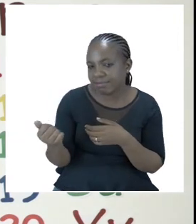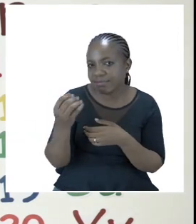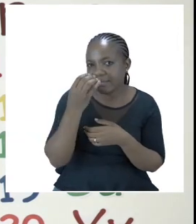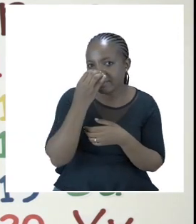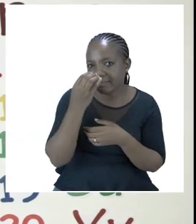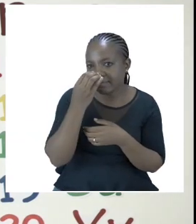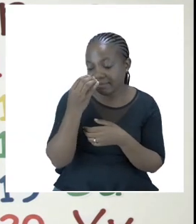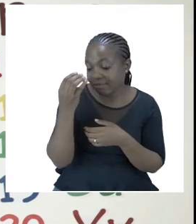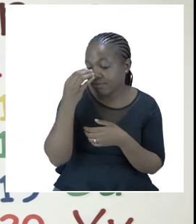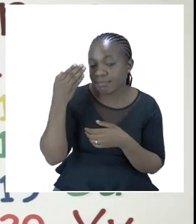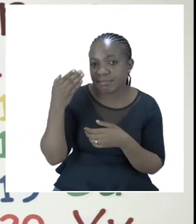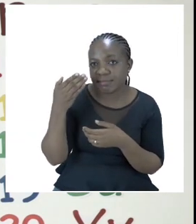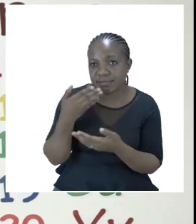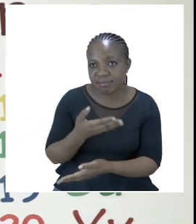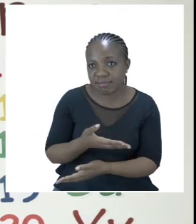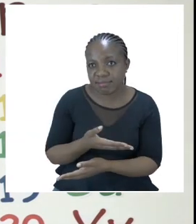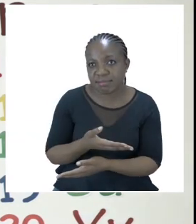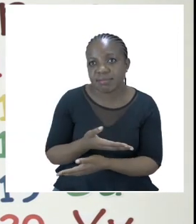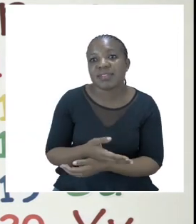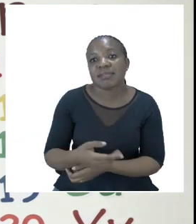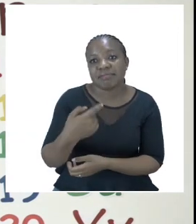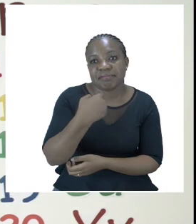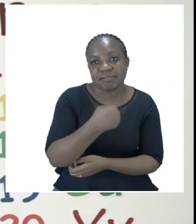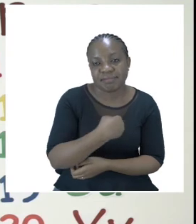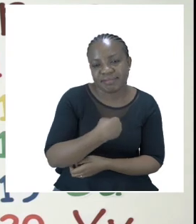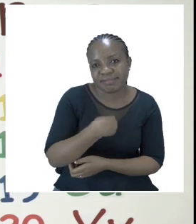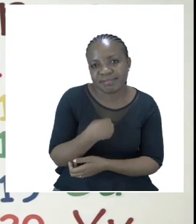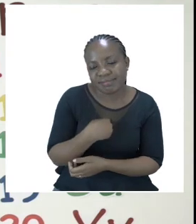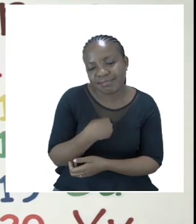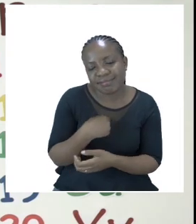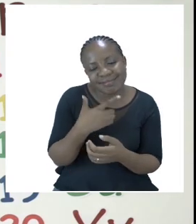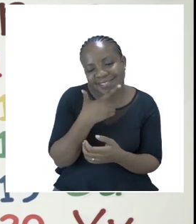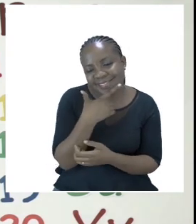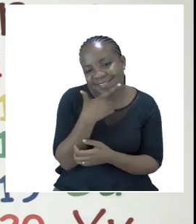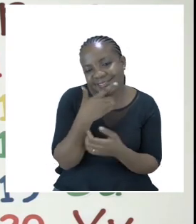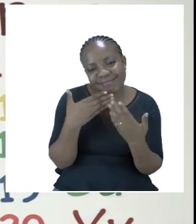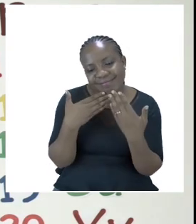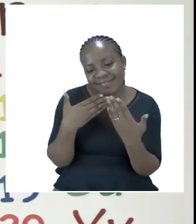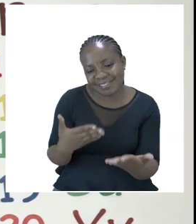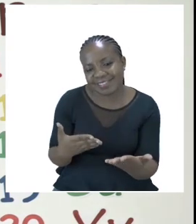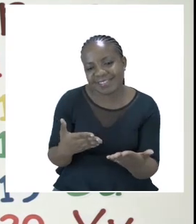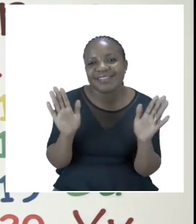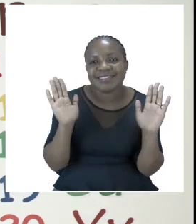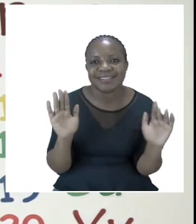from Sashi and I, we would like to say thank you and